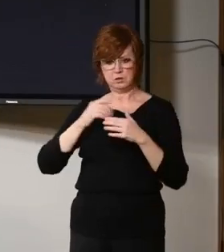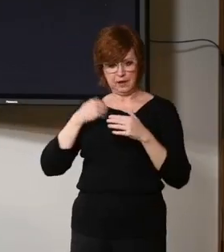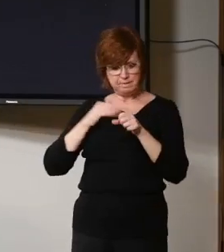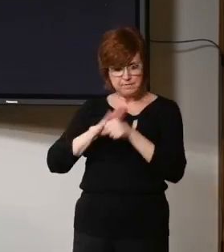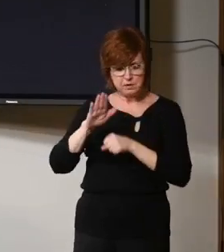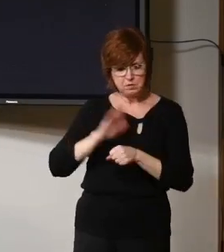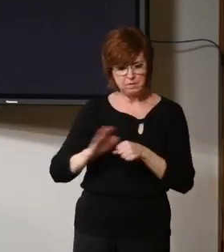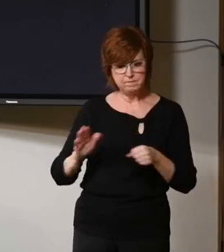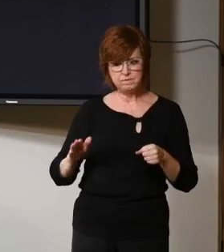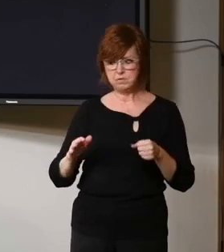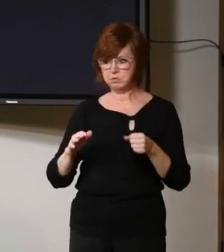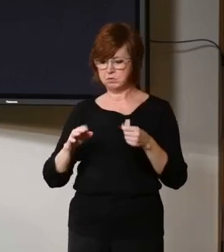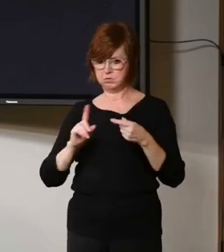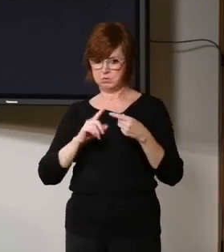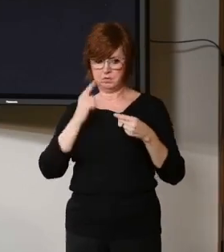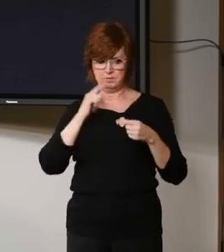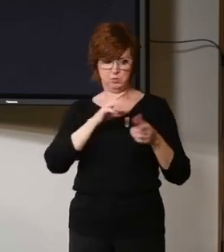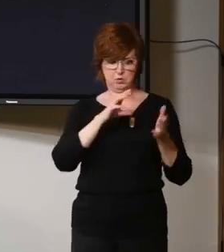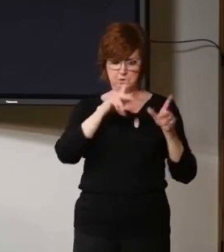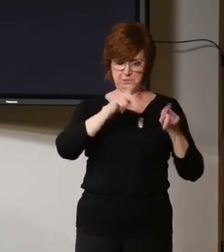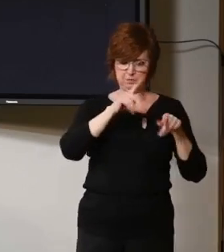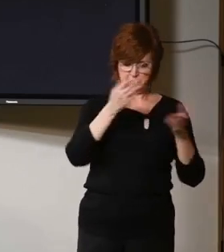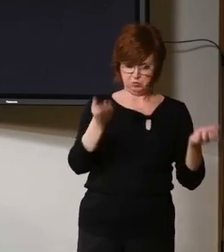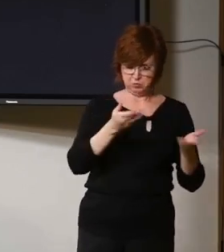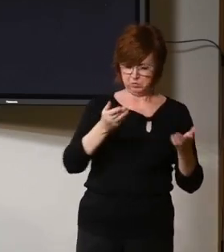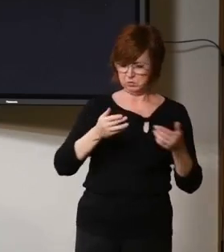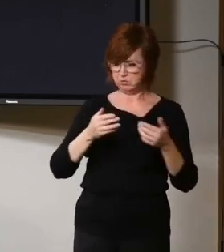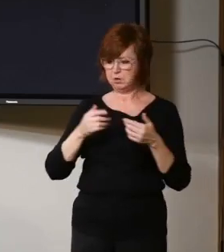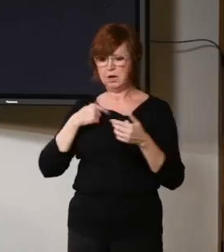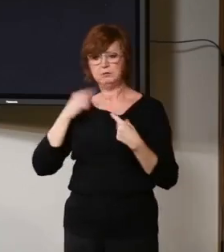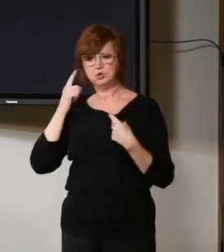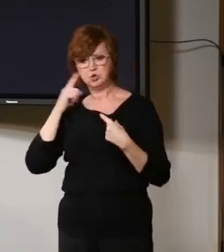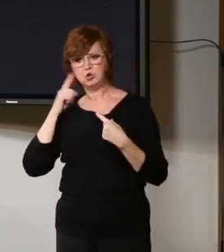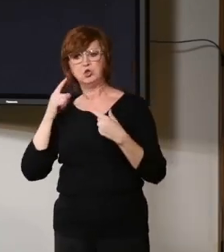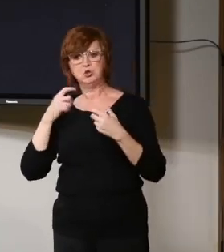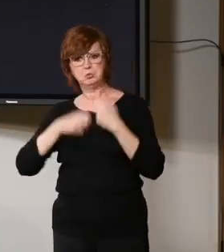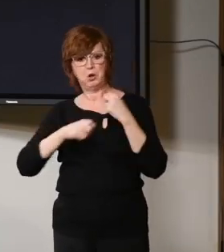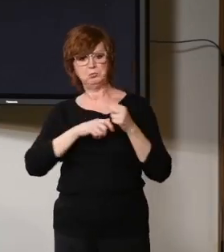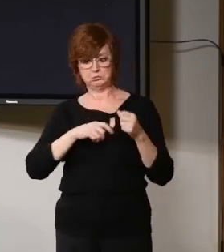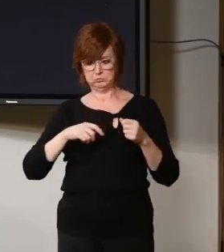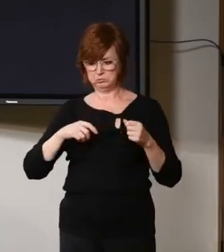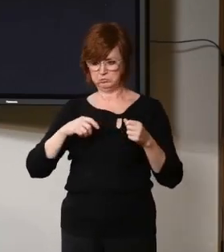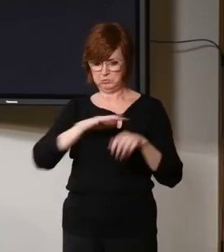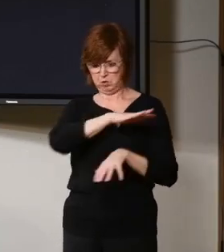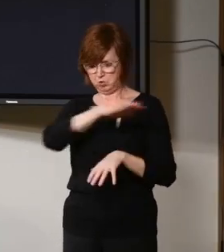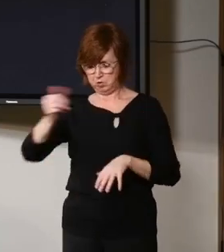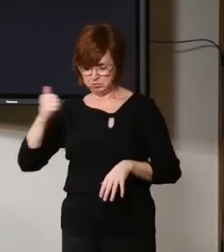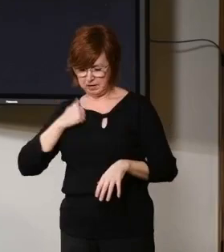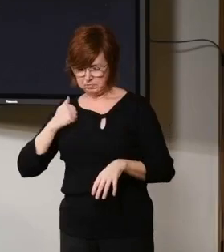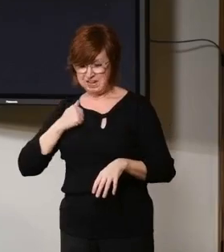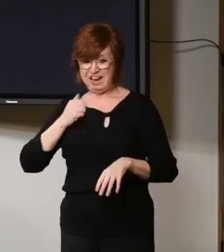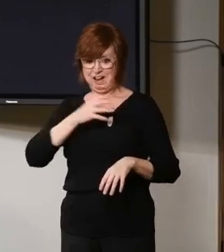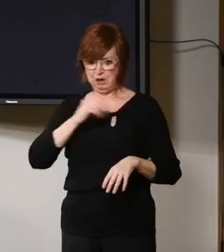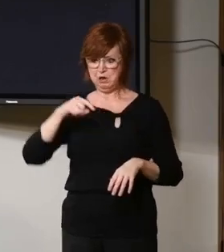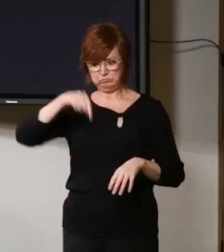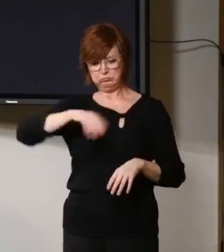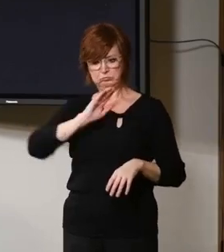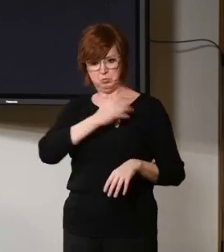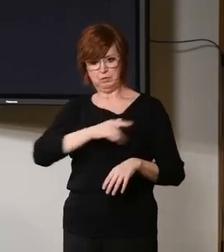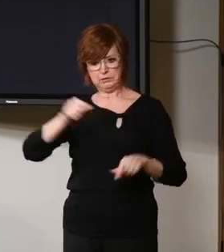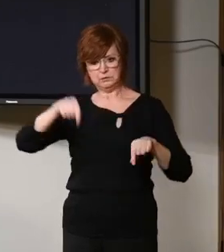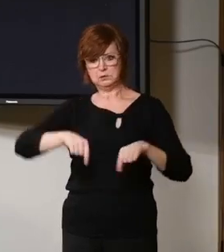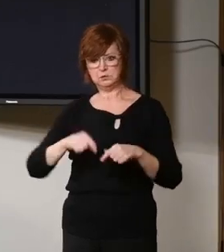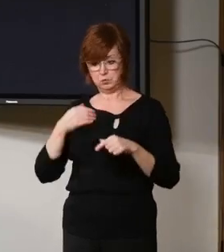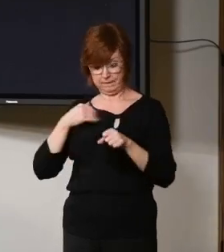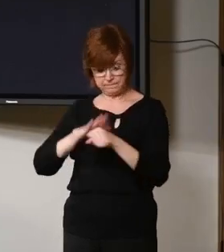in other places and even in Saskatchewan. What's the update on if we have enough stock to keep our healthcare workers protected? Thank